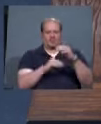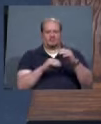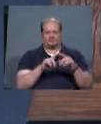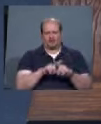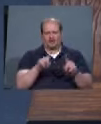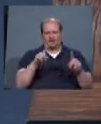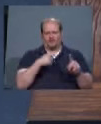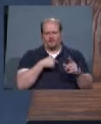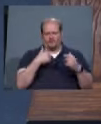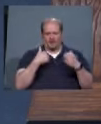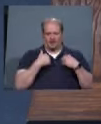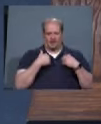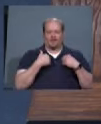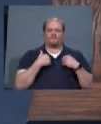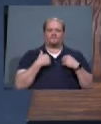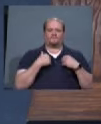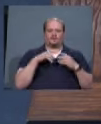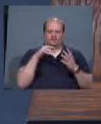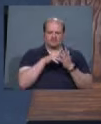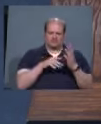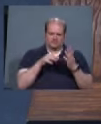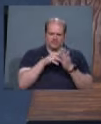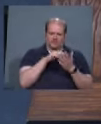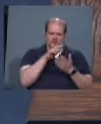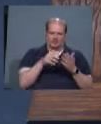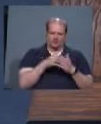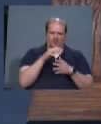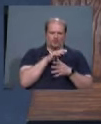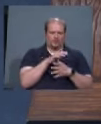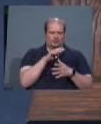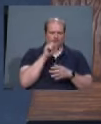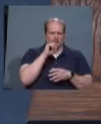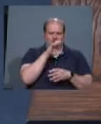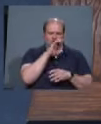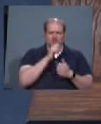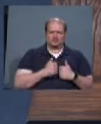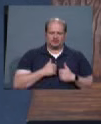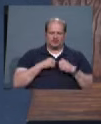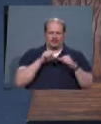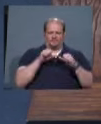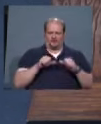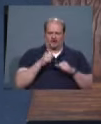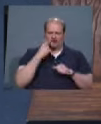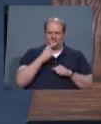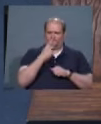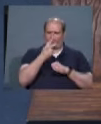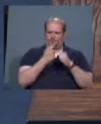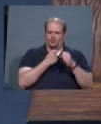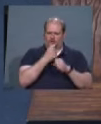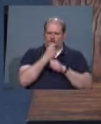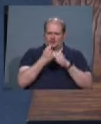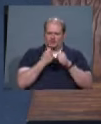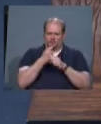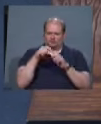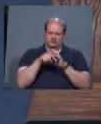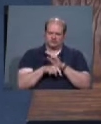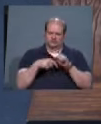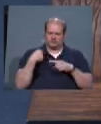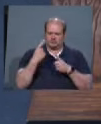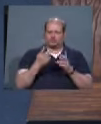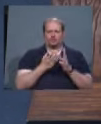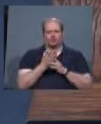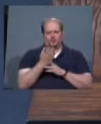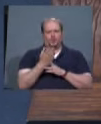However, I have studied the whole senior living area for the last 3 years extensively